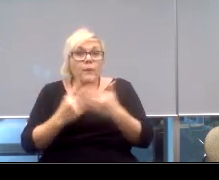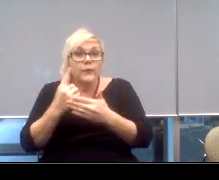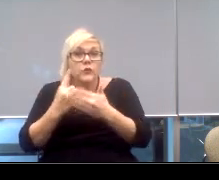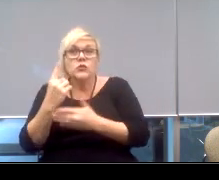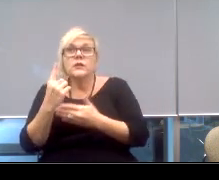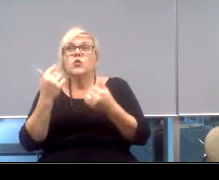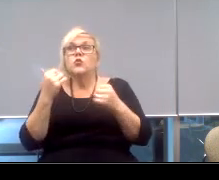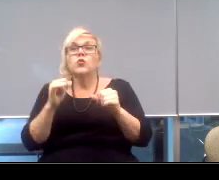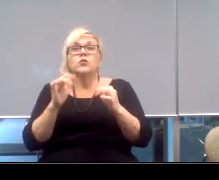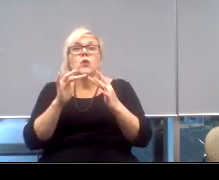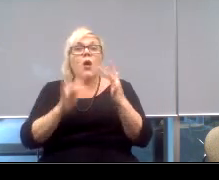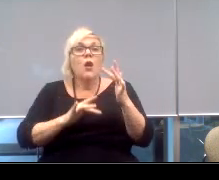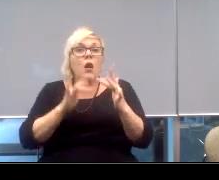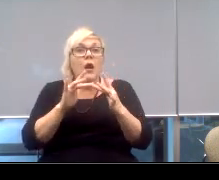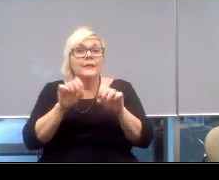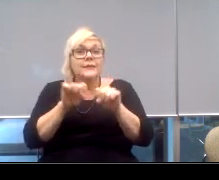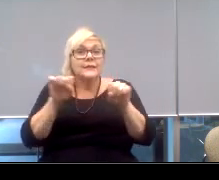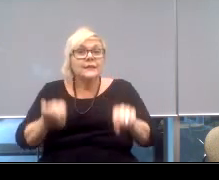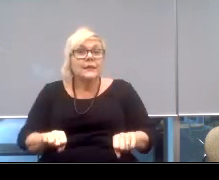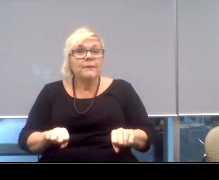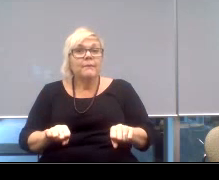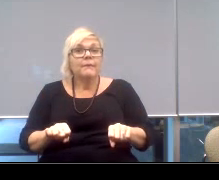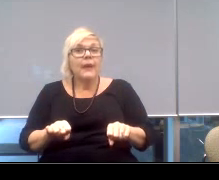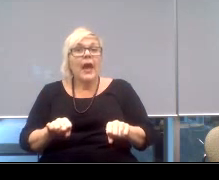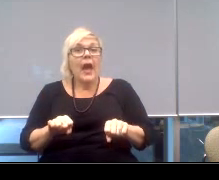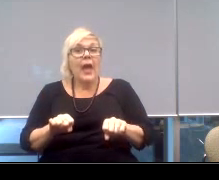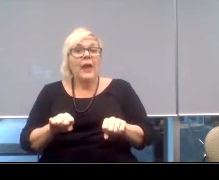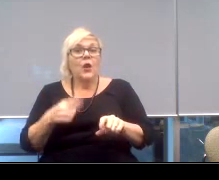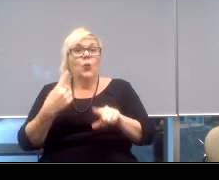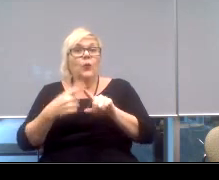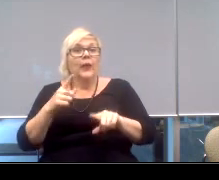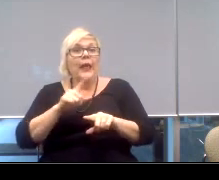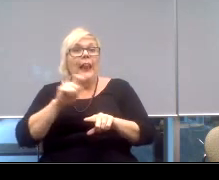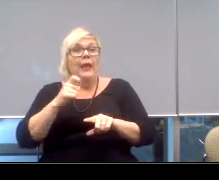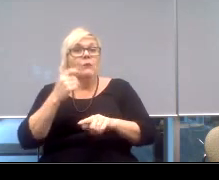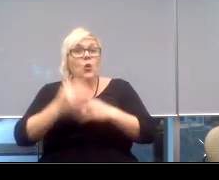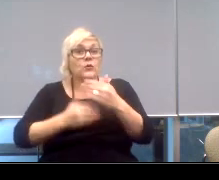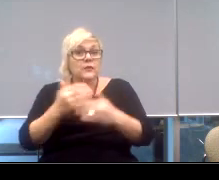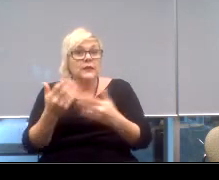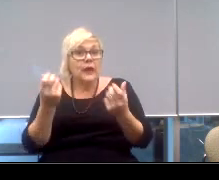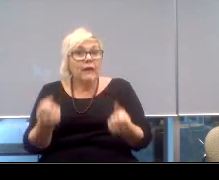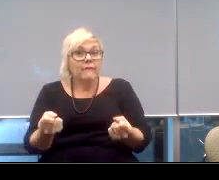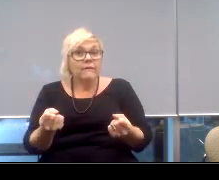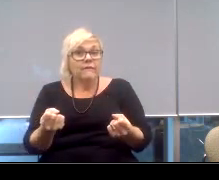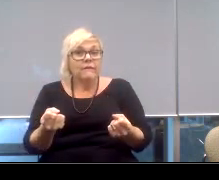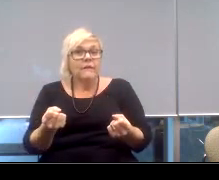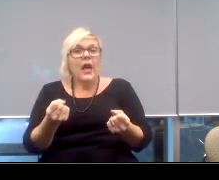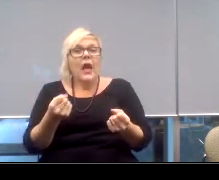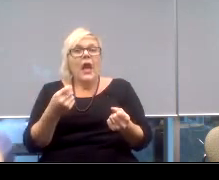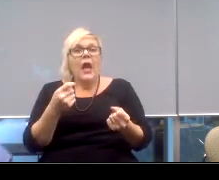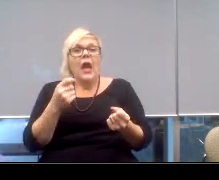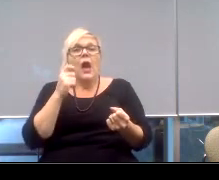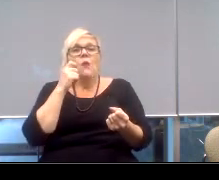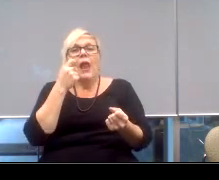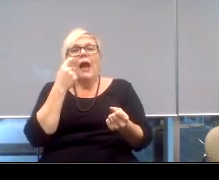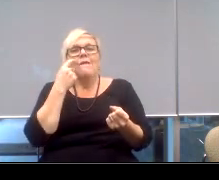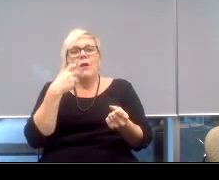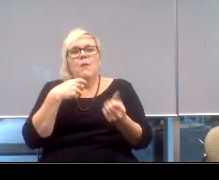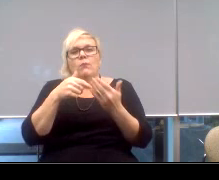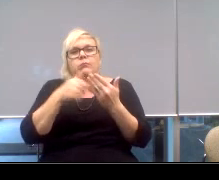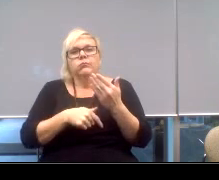using online systems and relative expedient claims processing, and explore, and I'll look at this a bit more in the coming